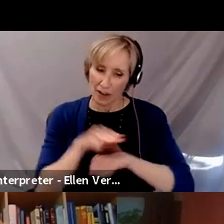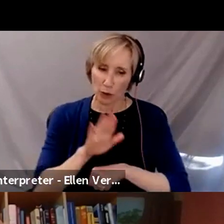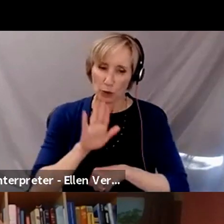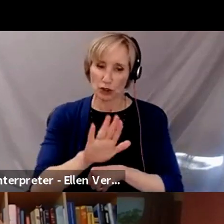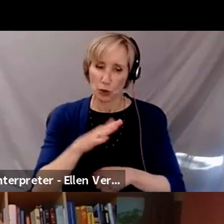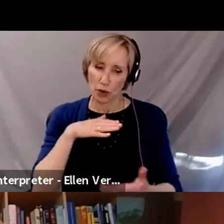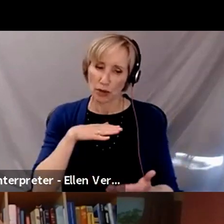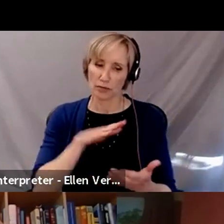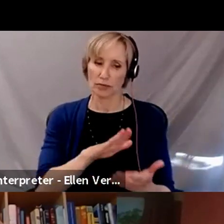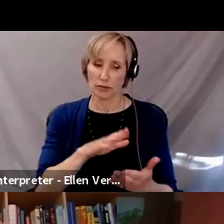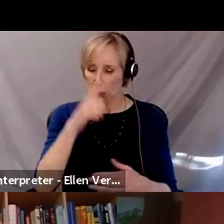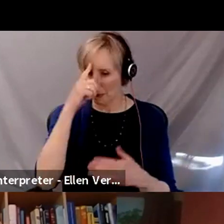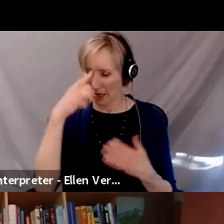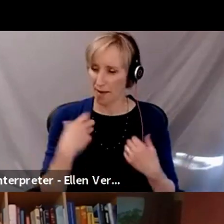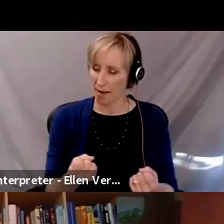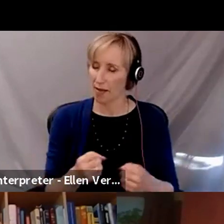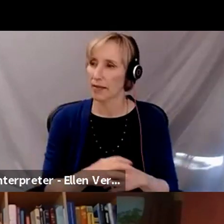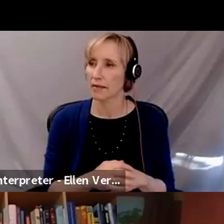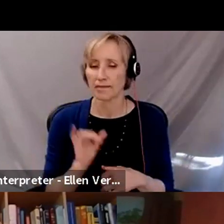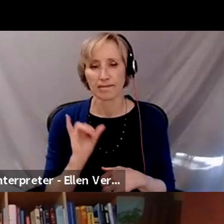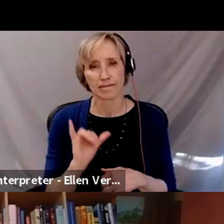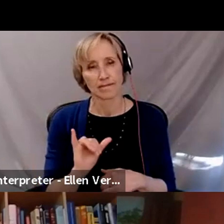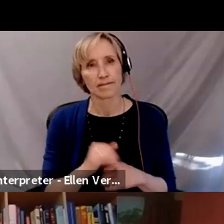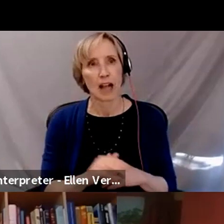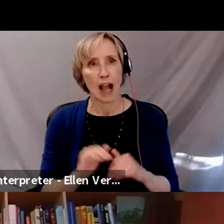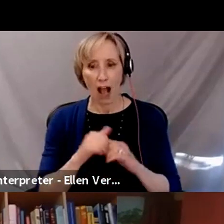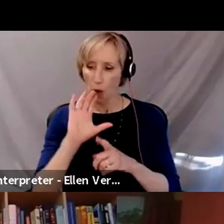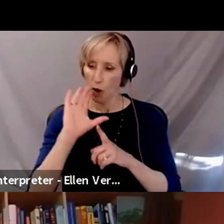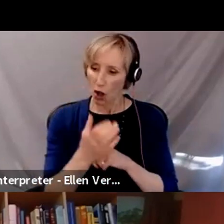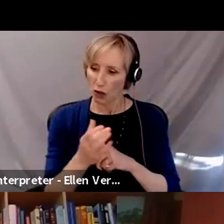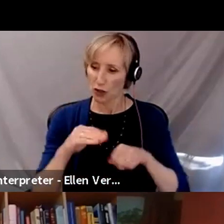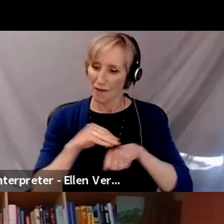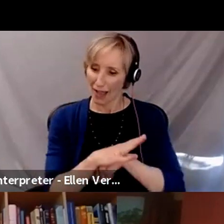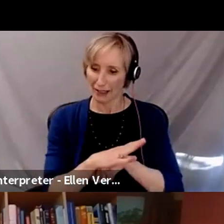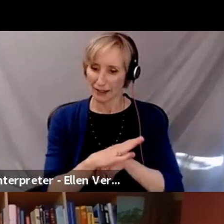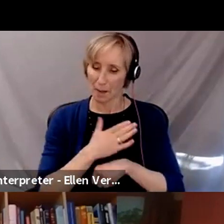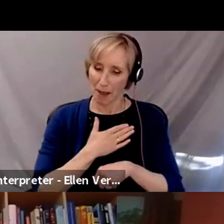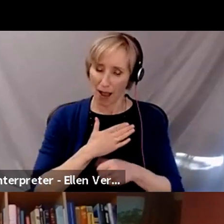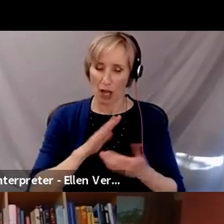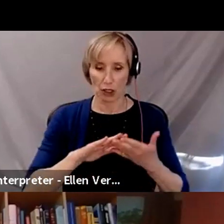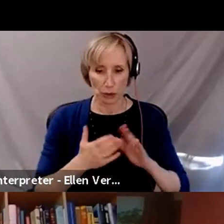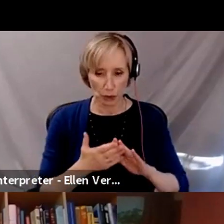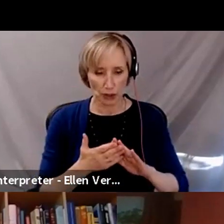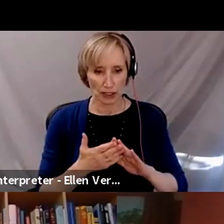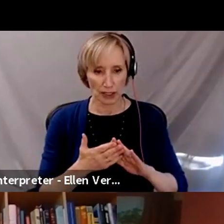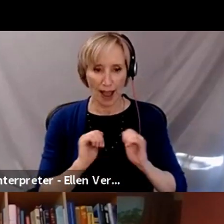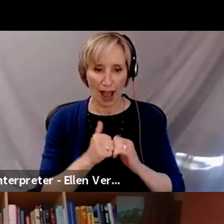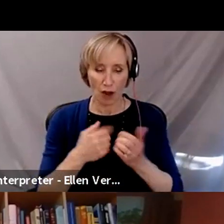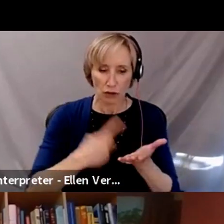culture affects, my communities, how it influences my community's approaches to mental